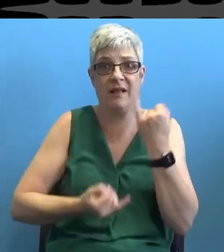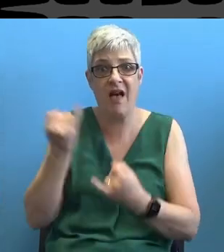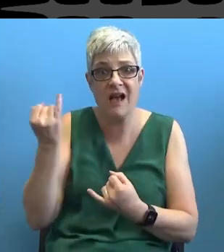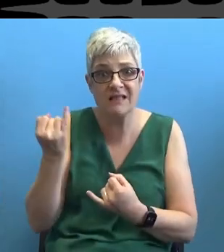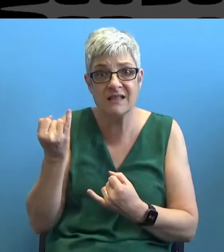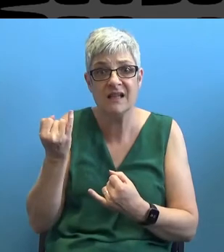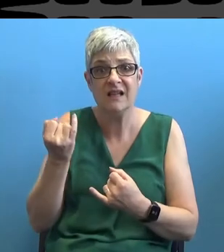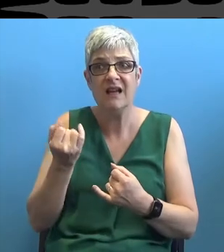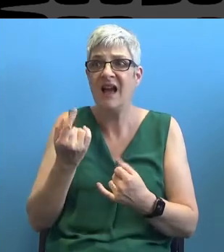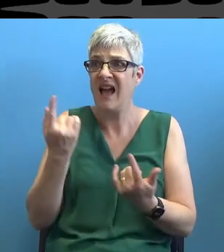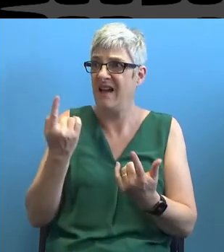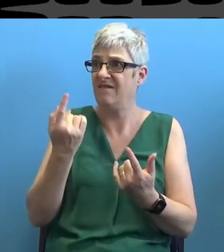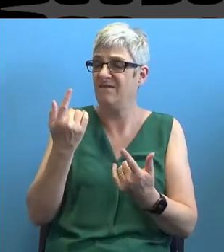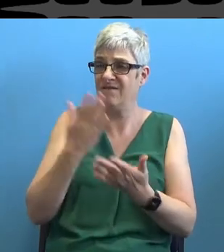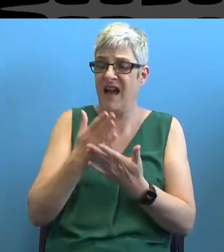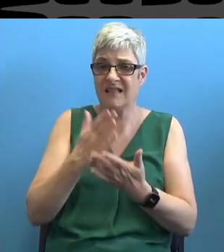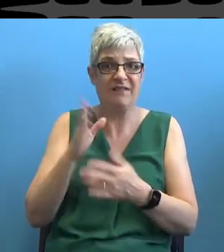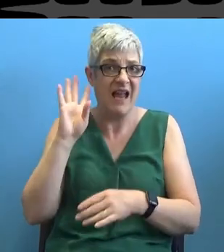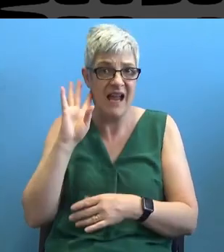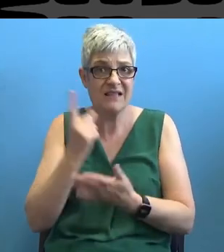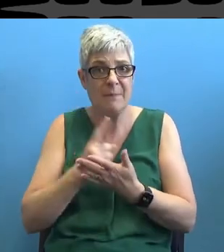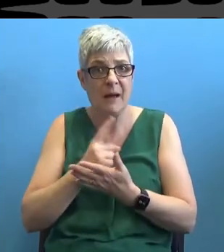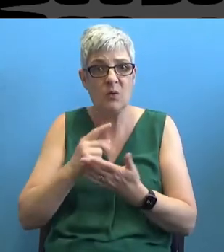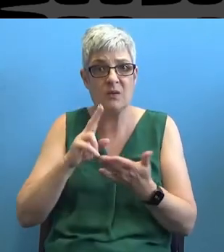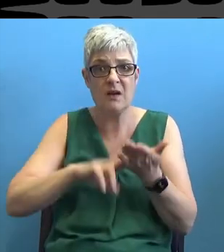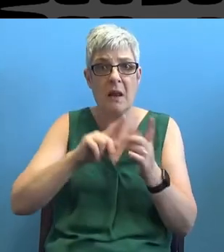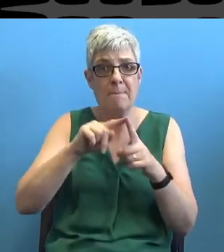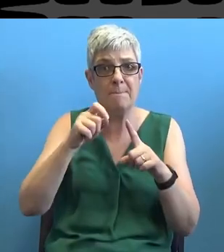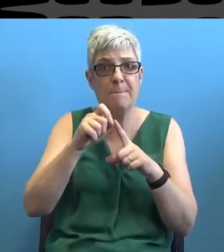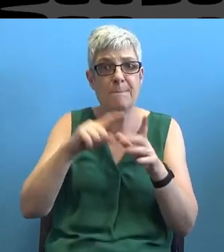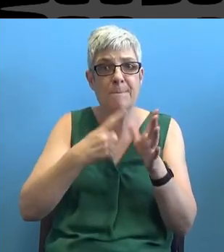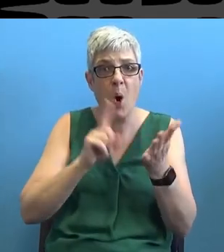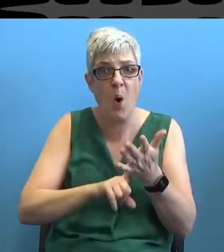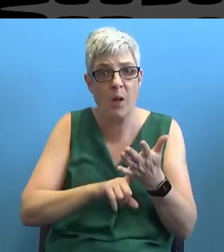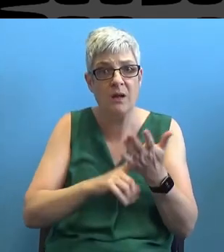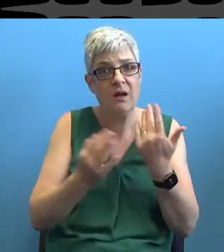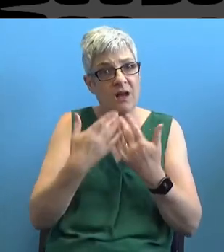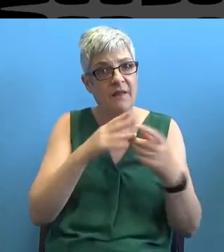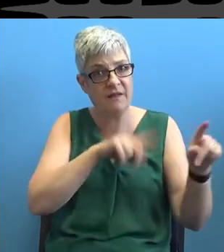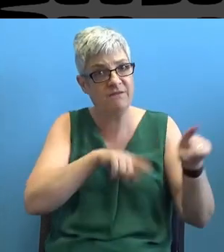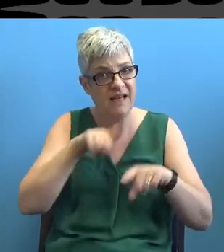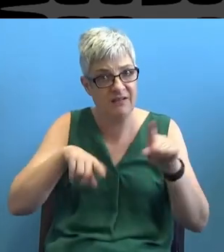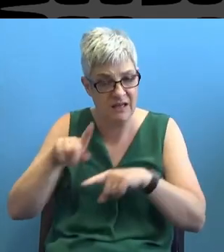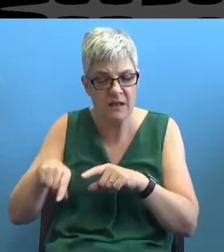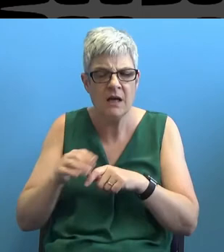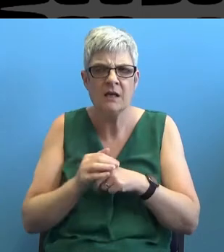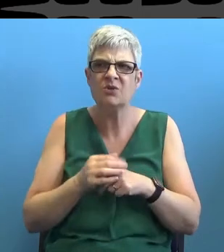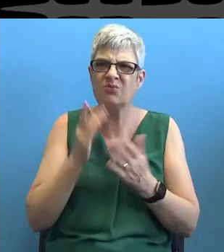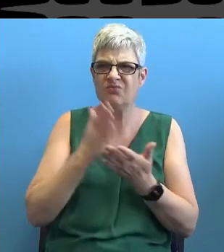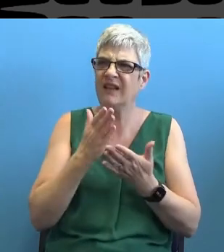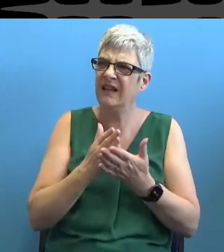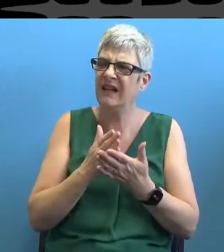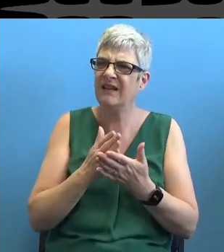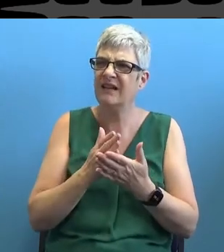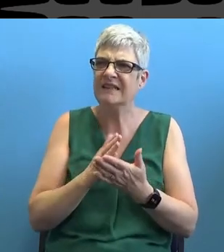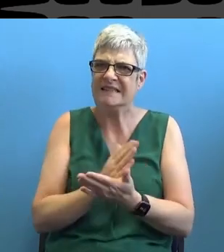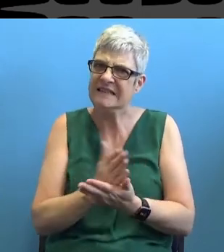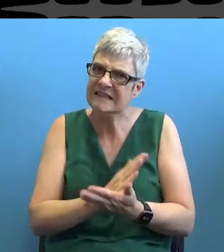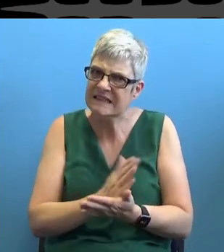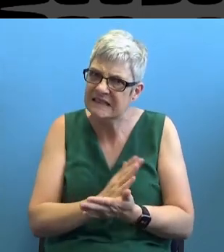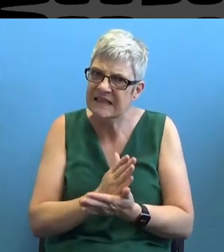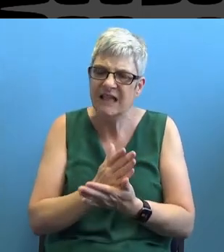Nepal. There's an uncertainty, an insecurity of a kind that we did not